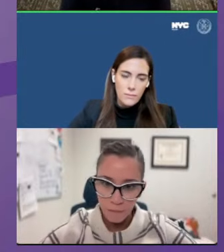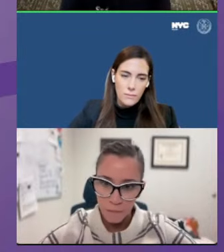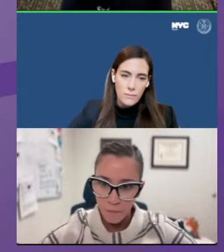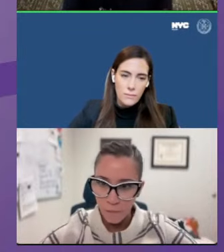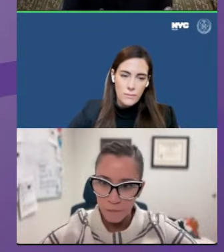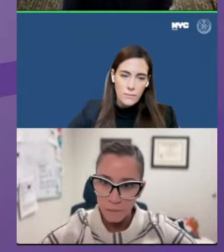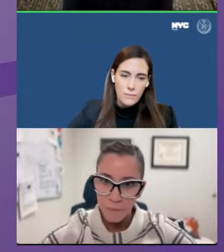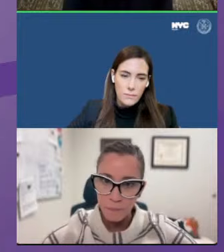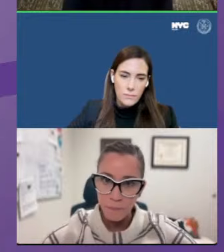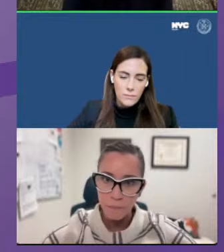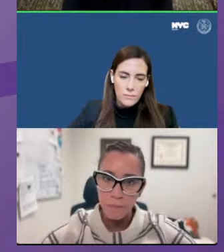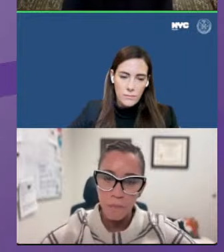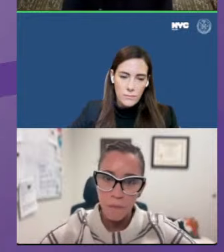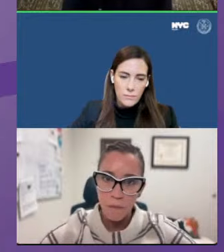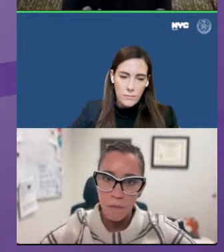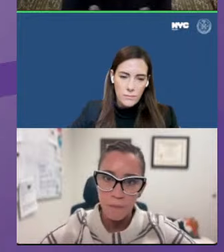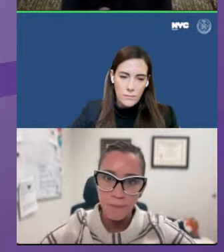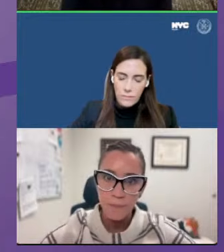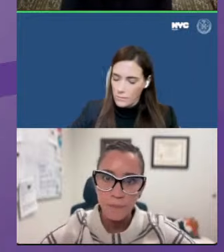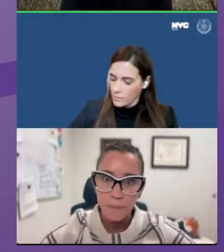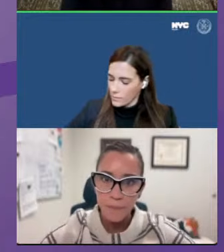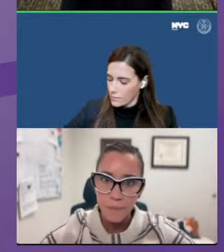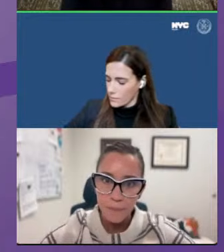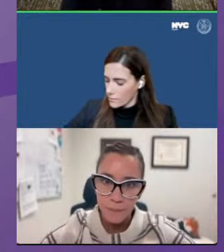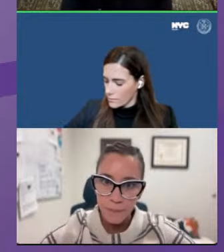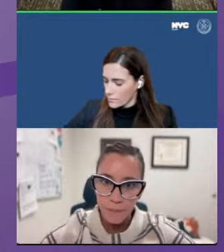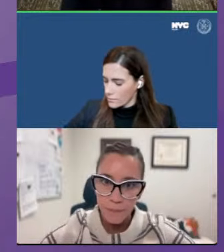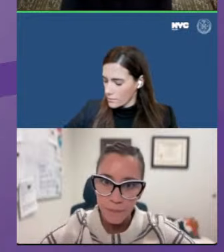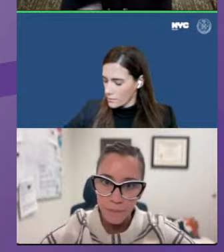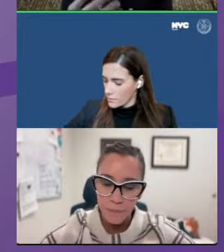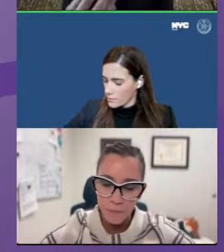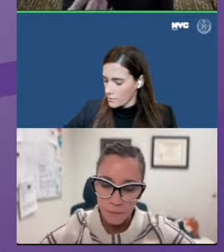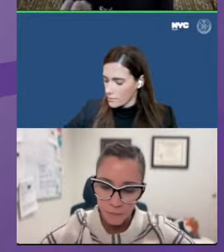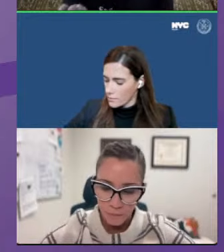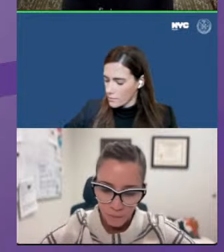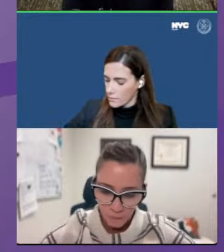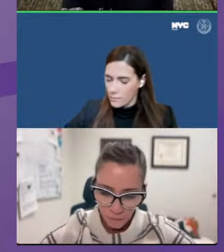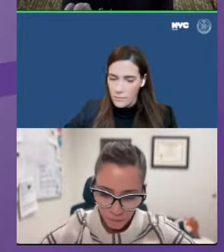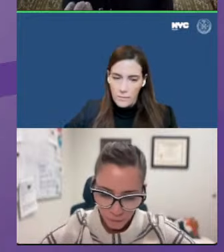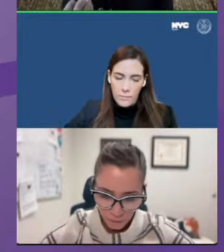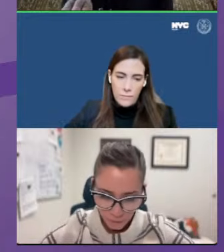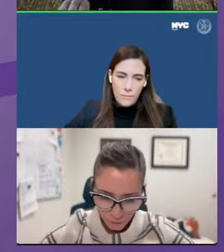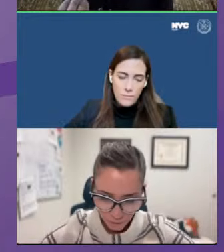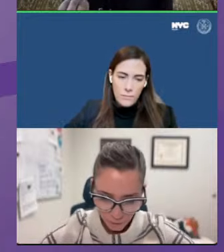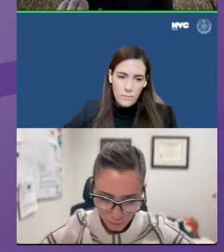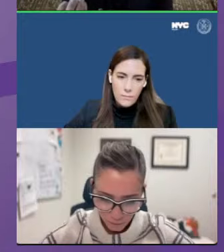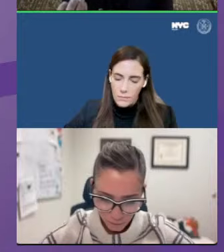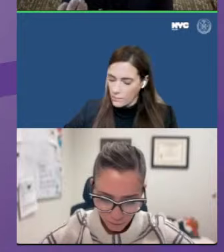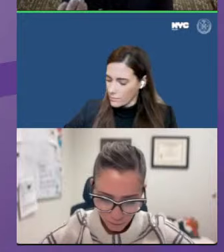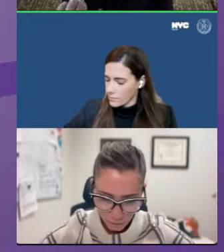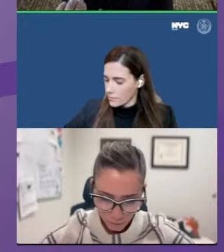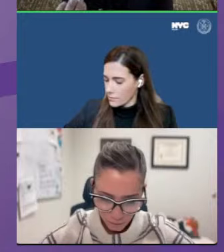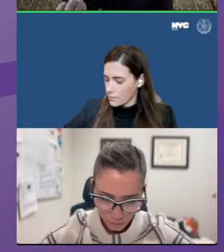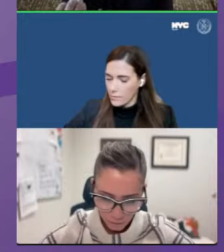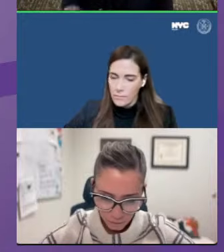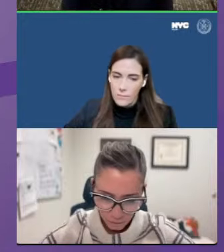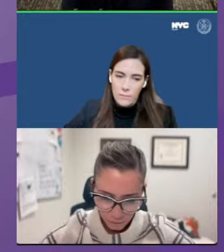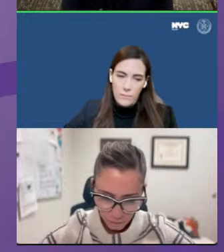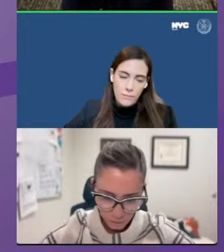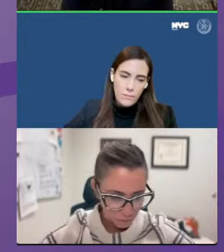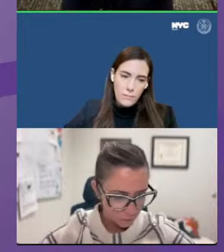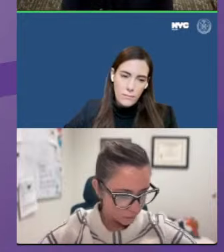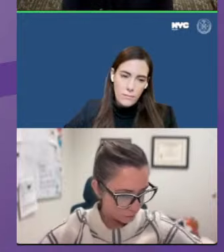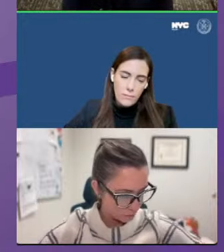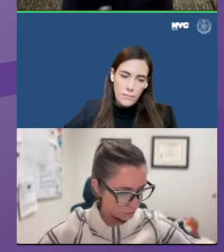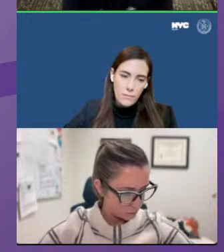gut tissue, they hide out in blood vessels, and so on and so forth. And so as